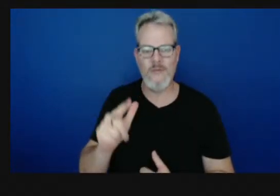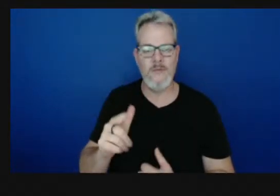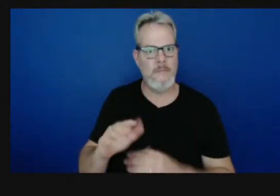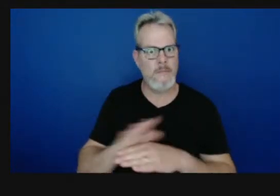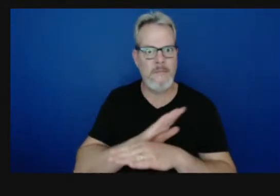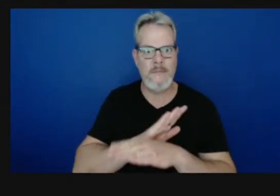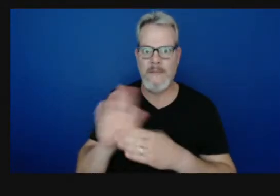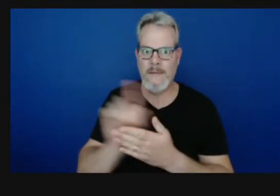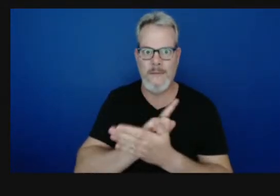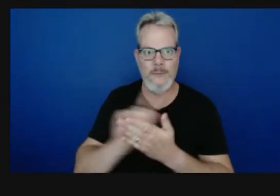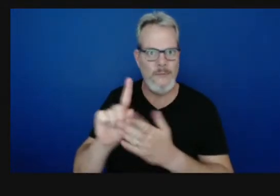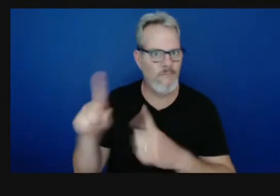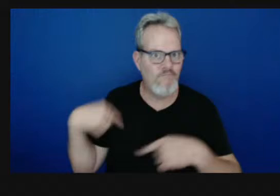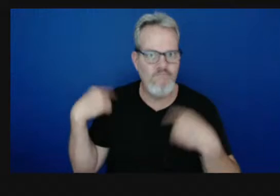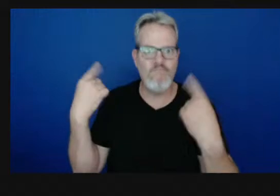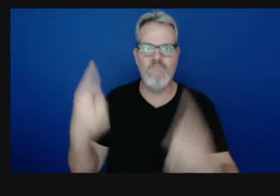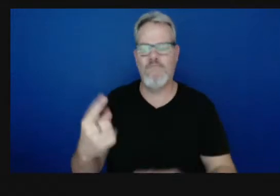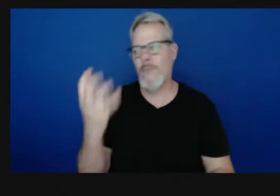man?